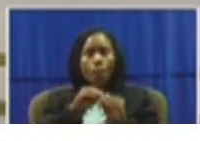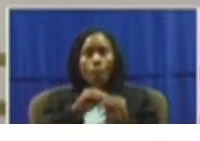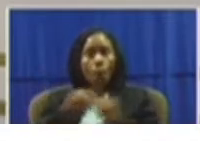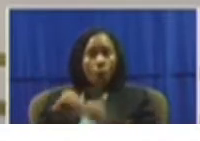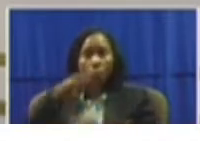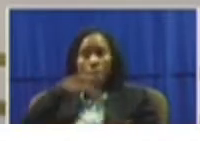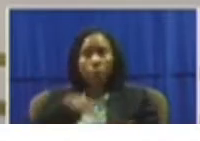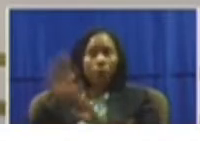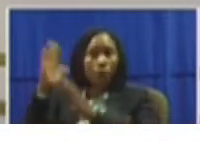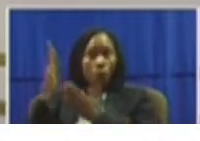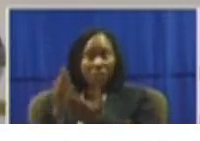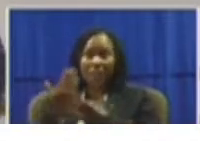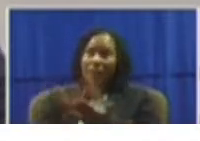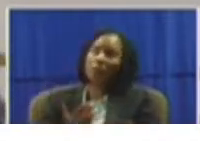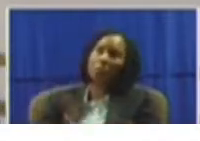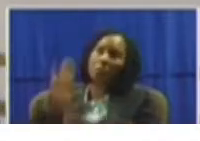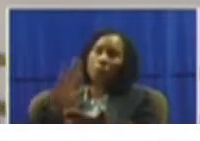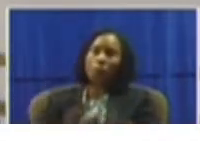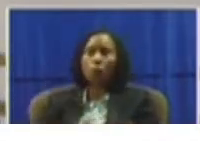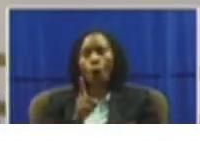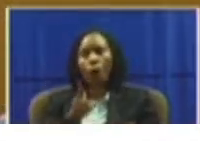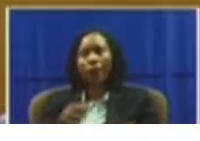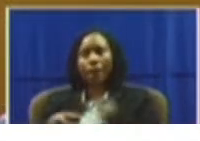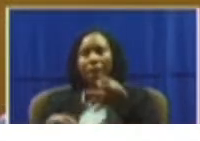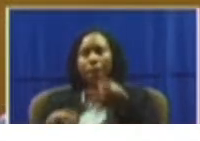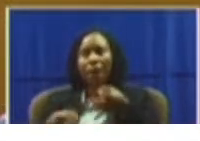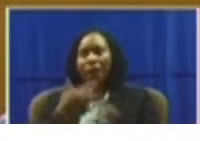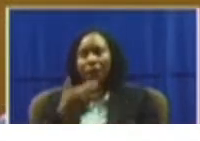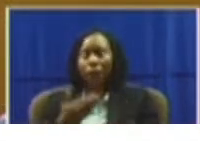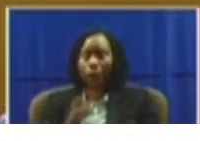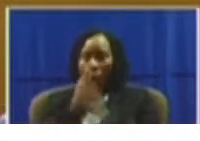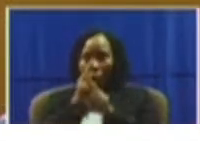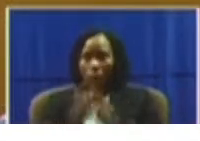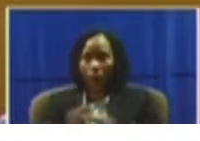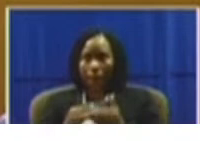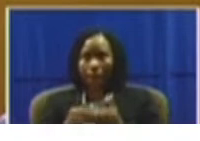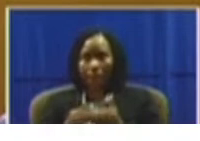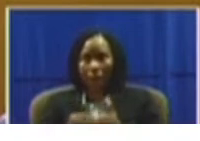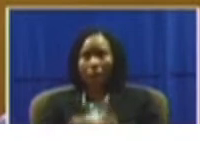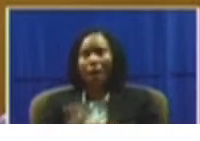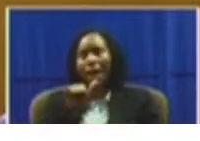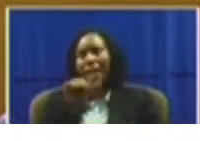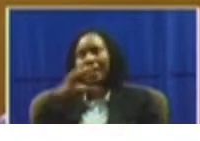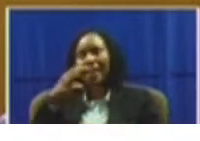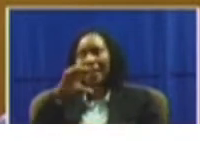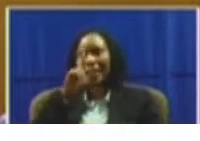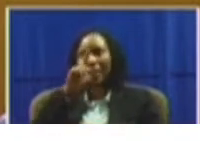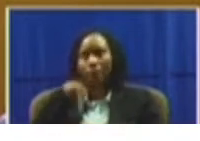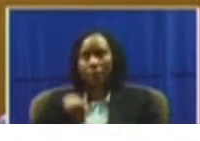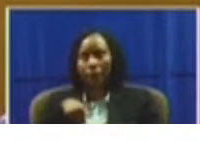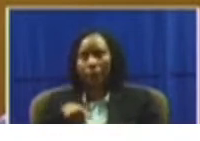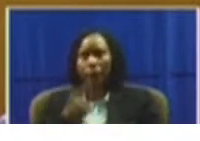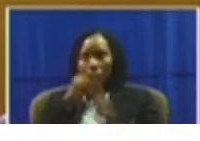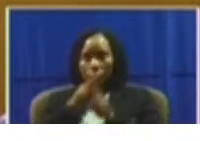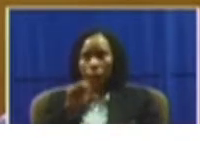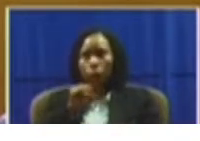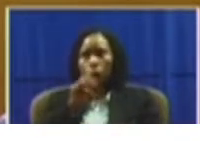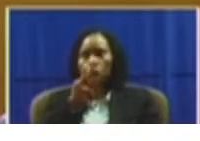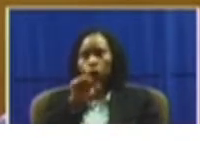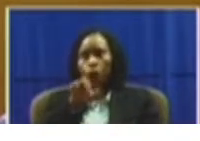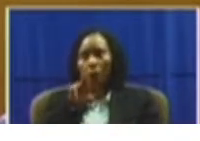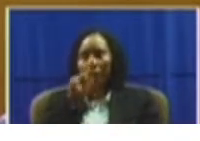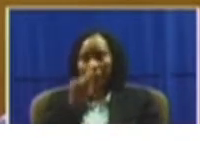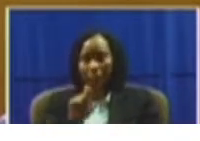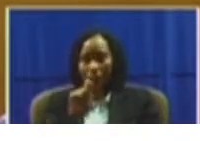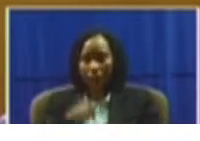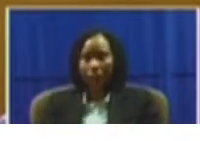we proceed. I thank you, Honorable Member. The ACDP. Honorable Swart. Thank you, Honourable Speaker.